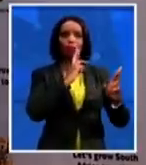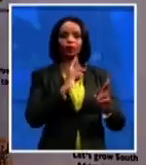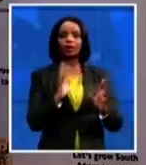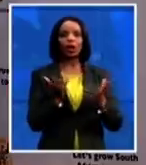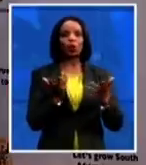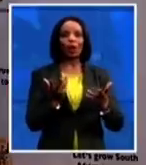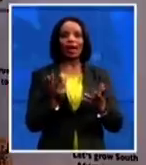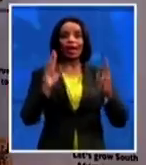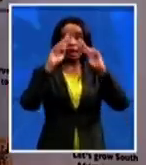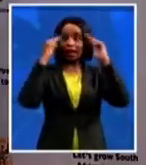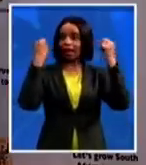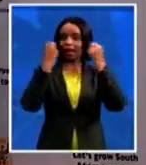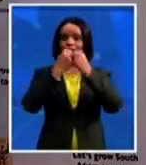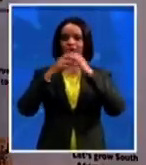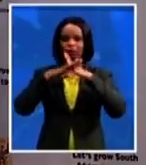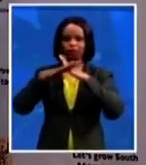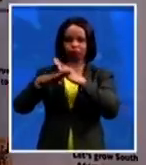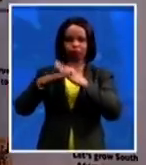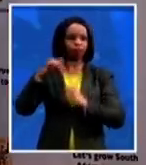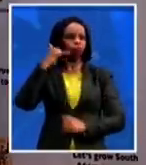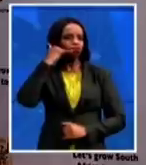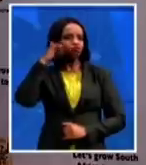Hotline on 0800